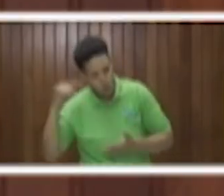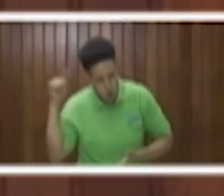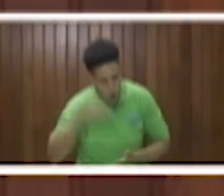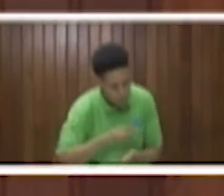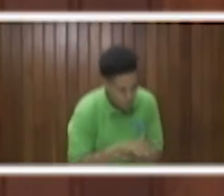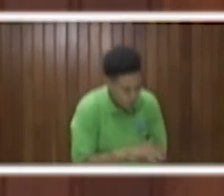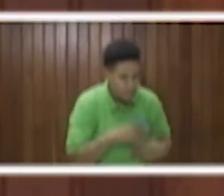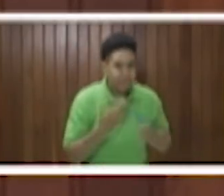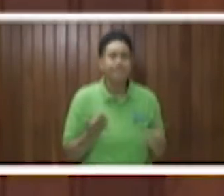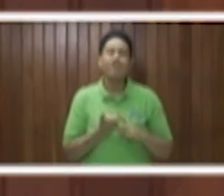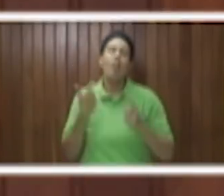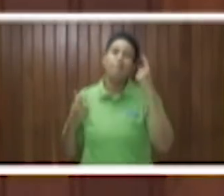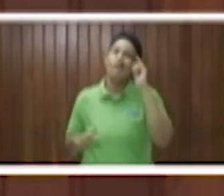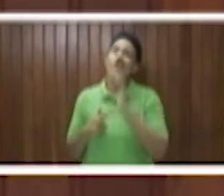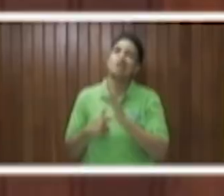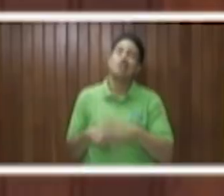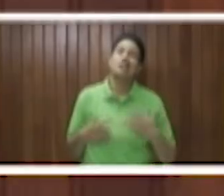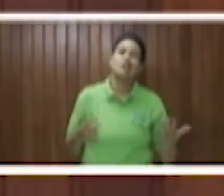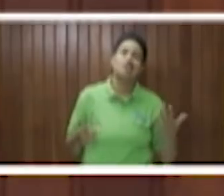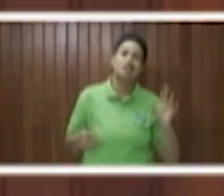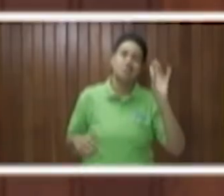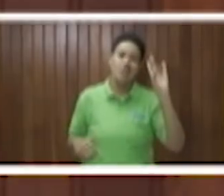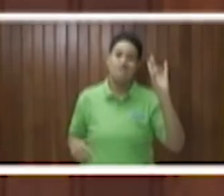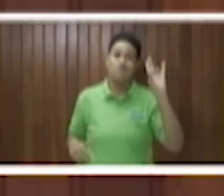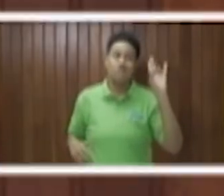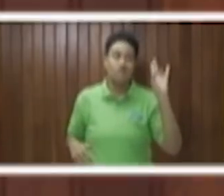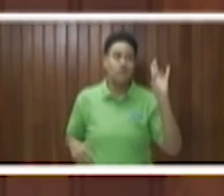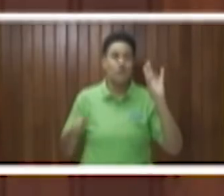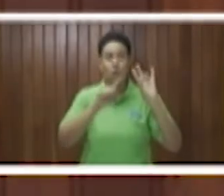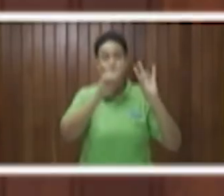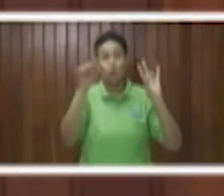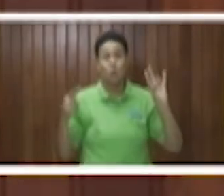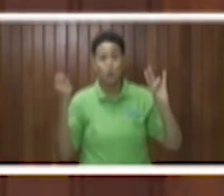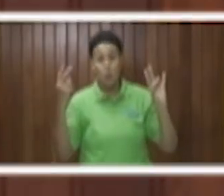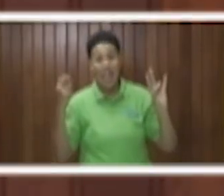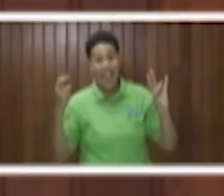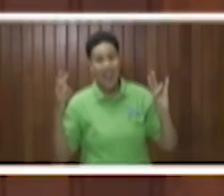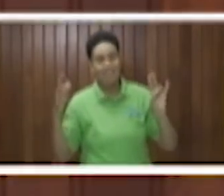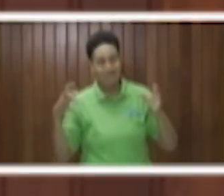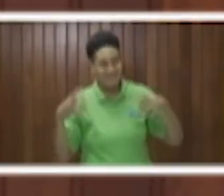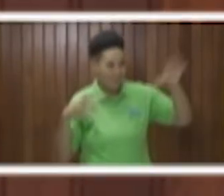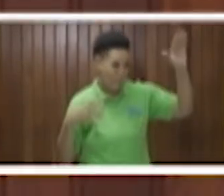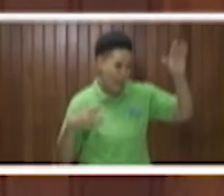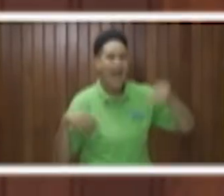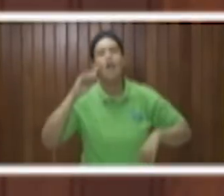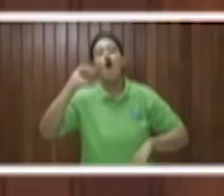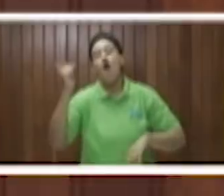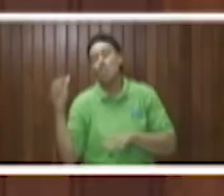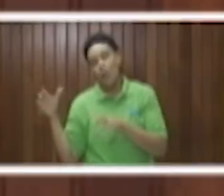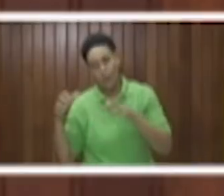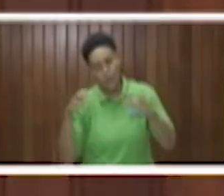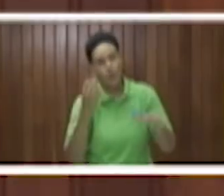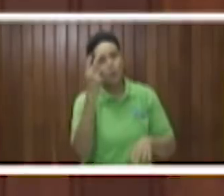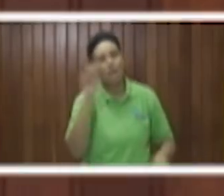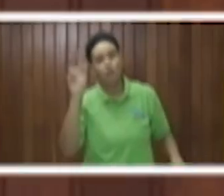from, for example, 7 o'clock to 12 o'clock and another set will come at 12 to 3 o'clock, right?